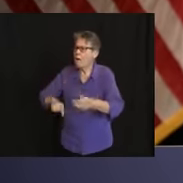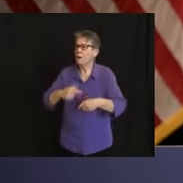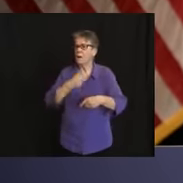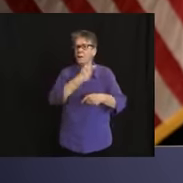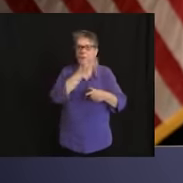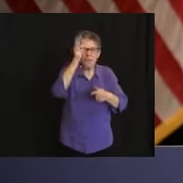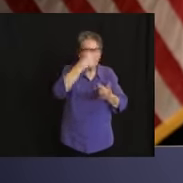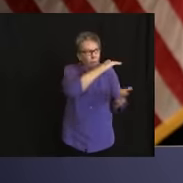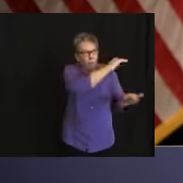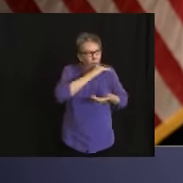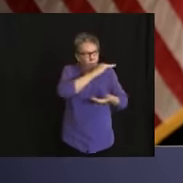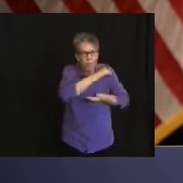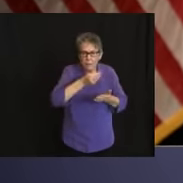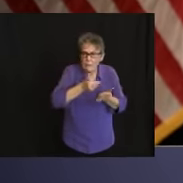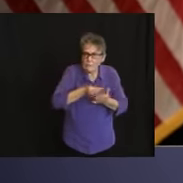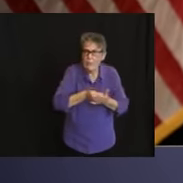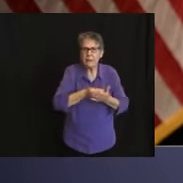the